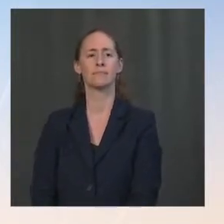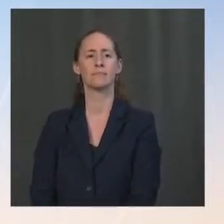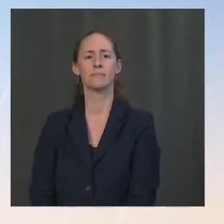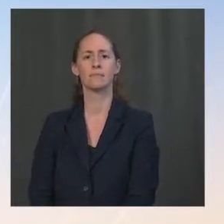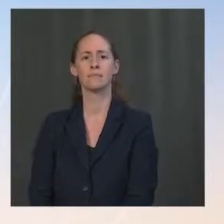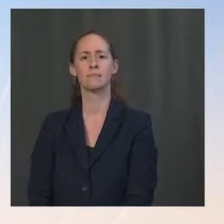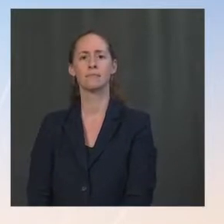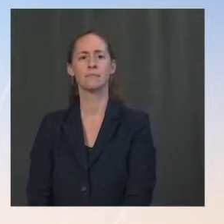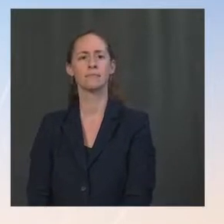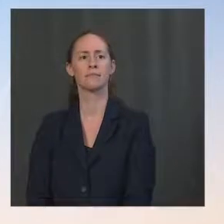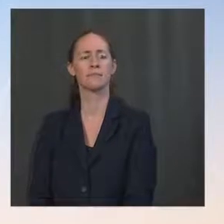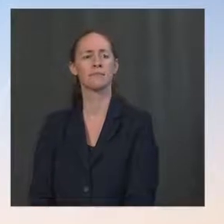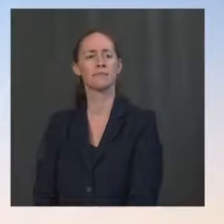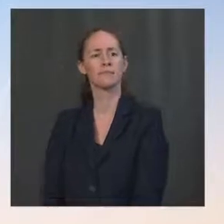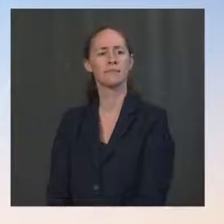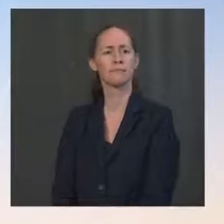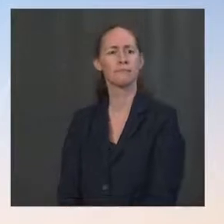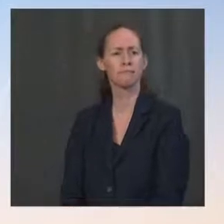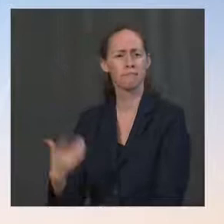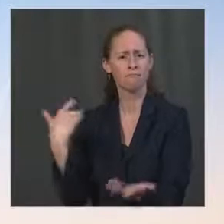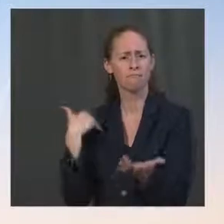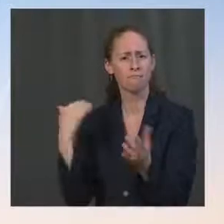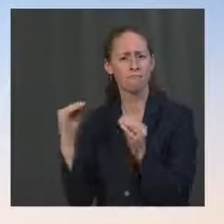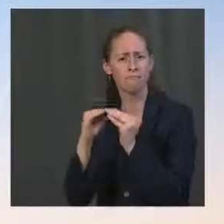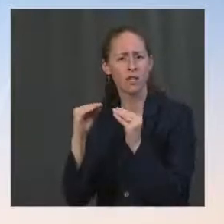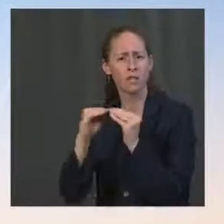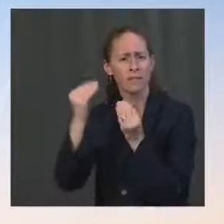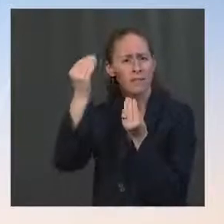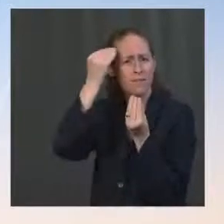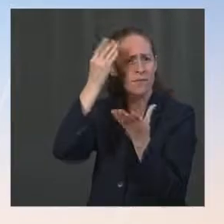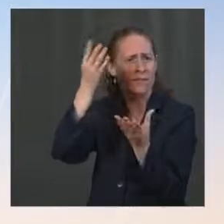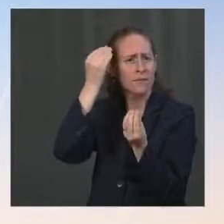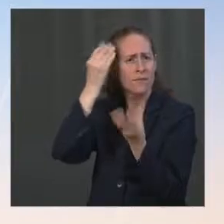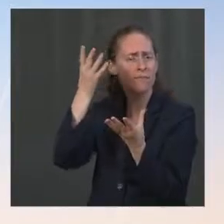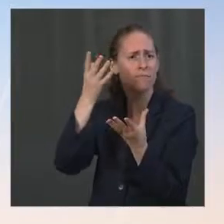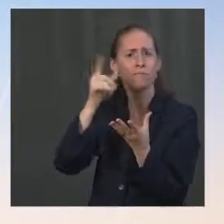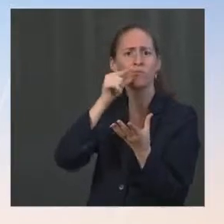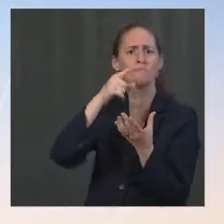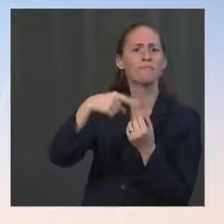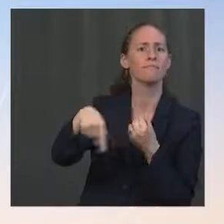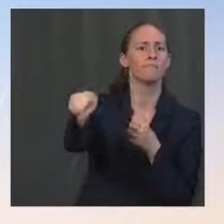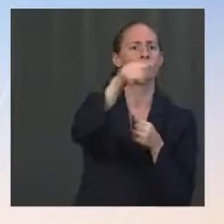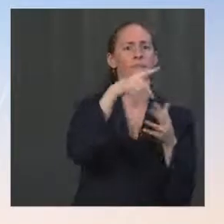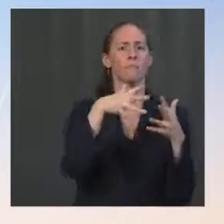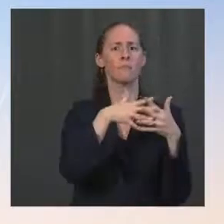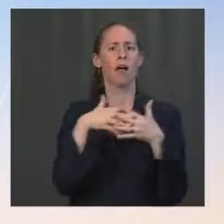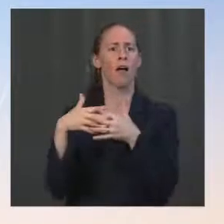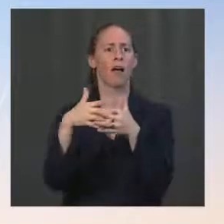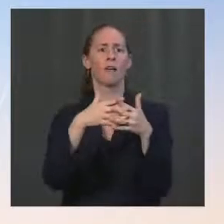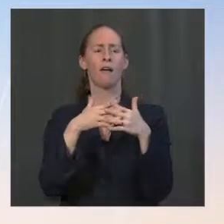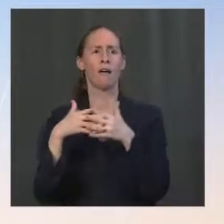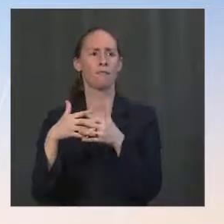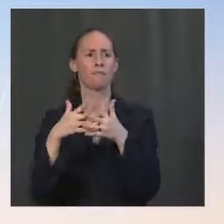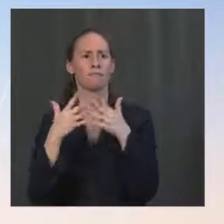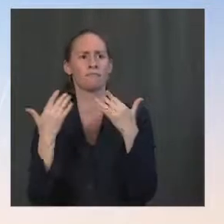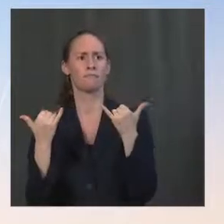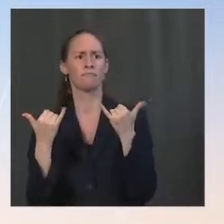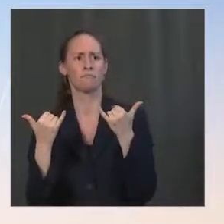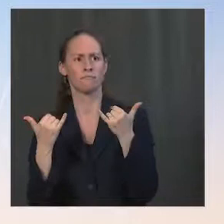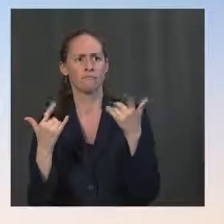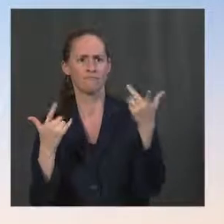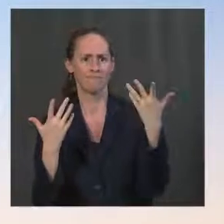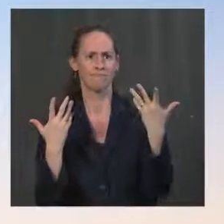you have any updates as to those people, those Americans that you were saying you were still trying to contact and to figure